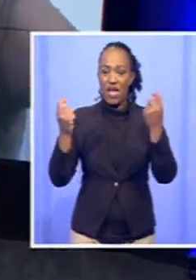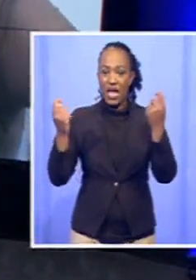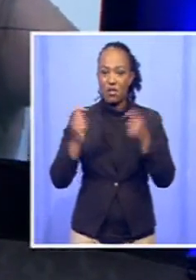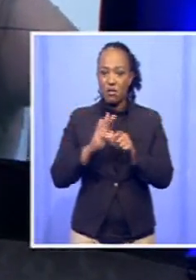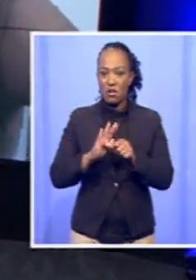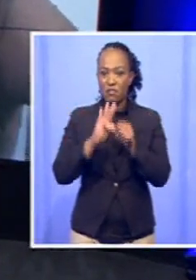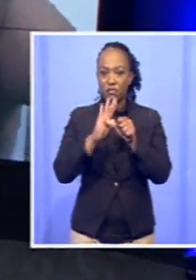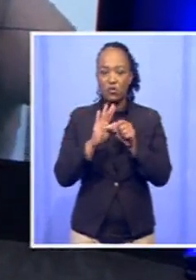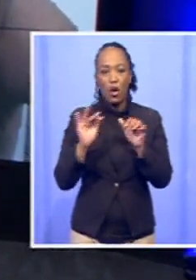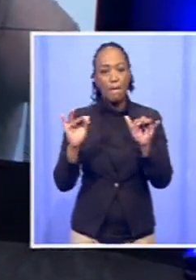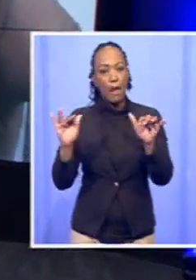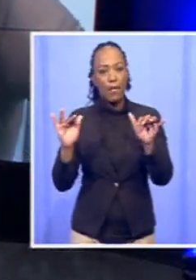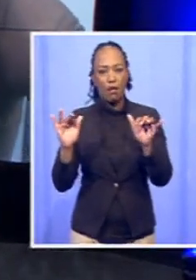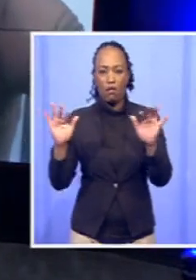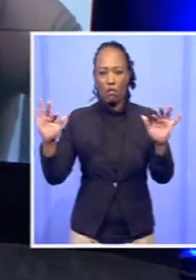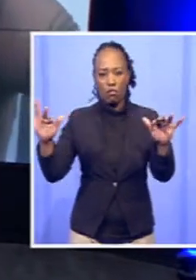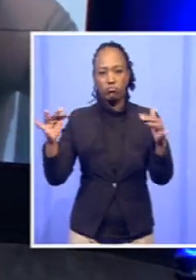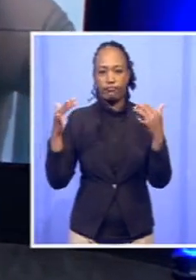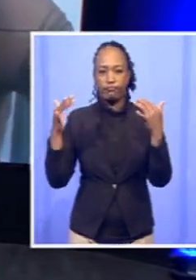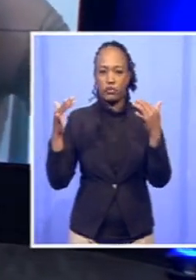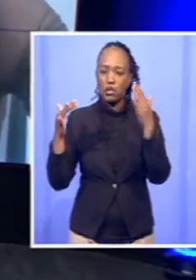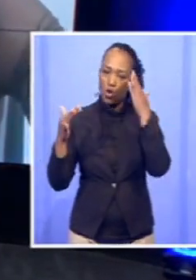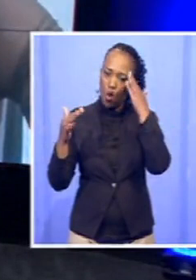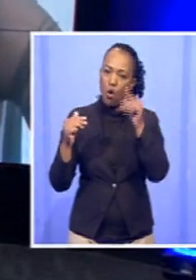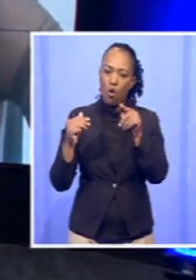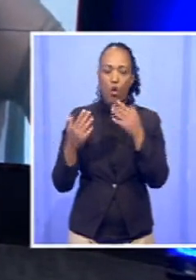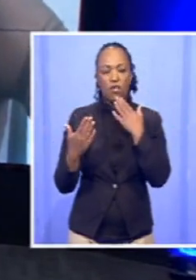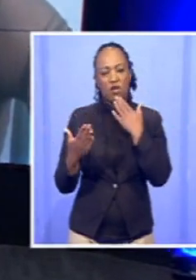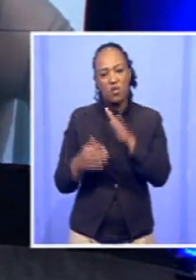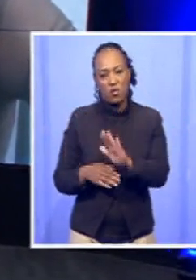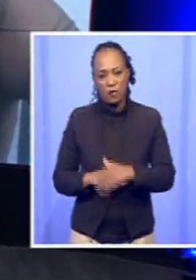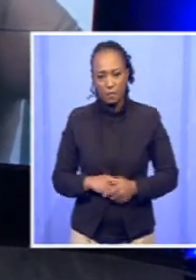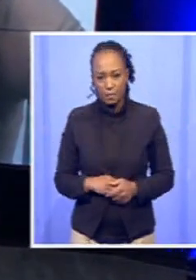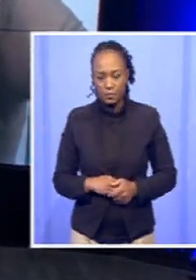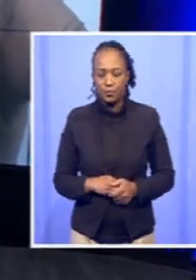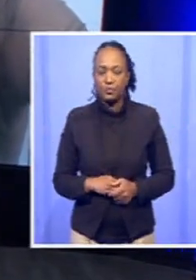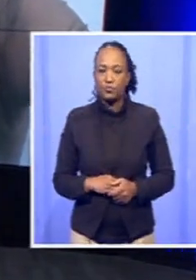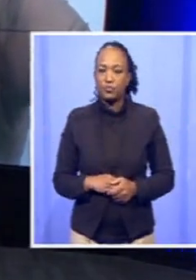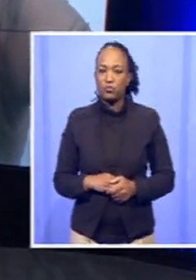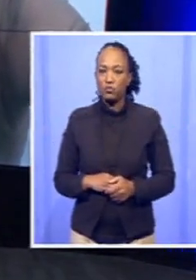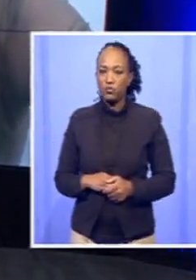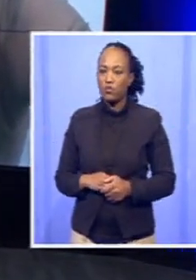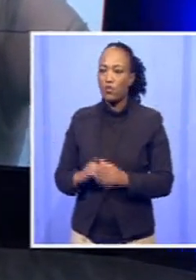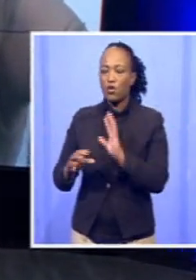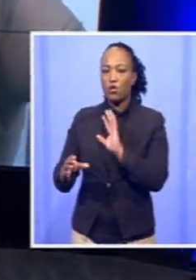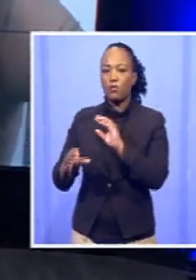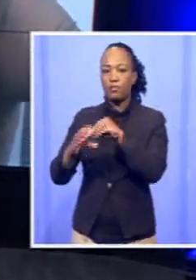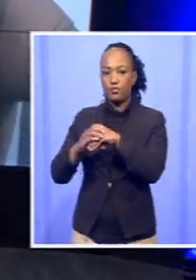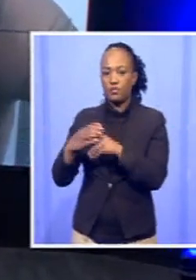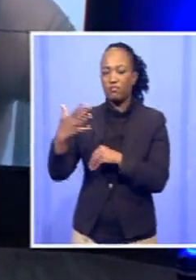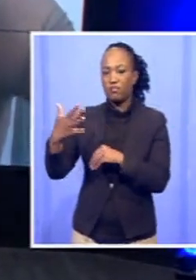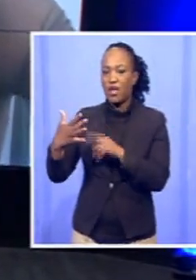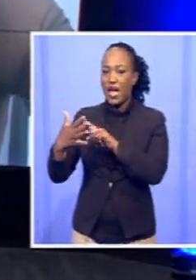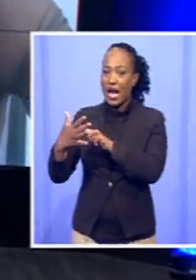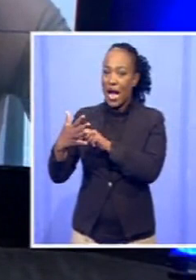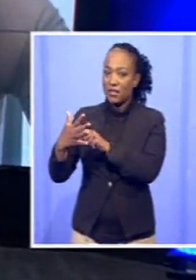wider public is aware of this. And thank you so much. Lauren, you fall within the 5 categories of disability in South Africa